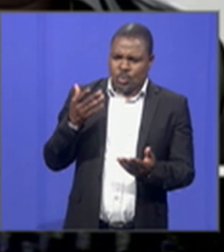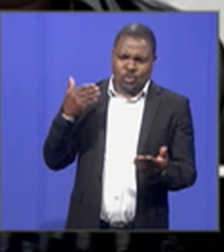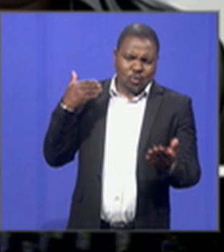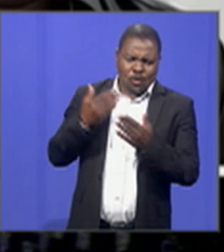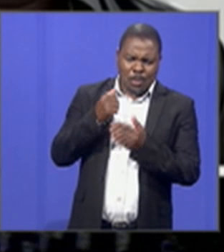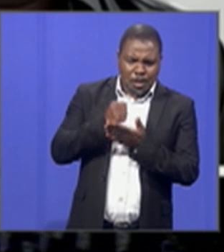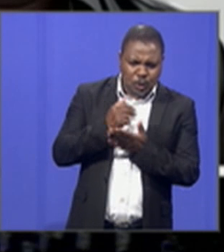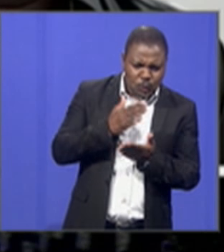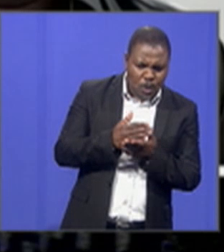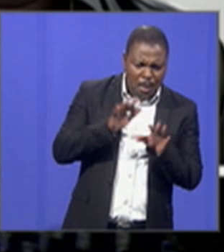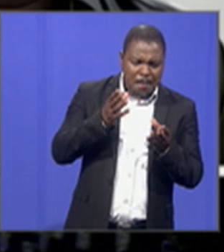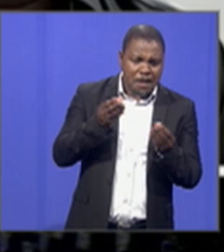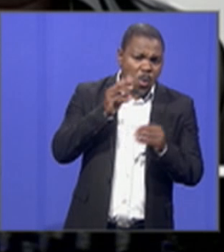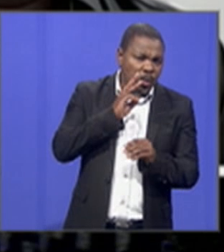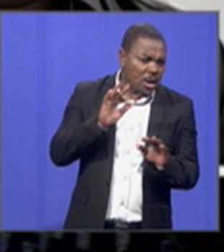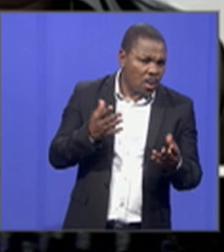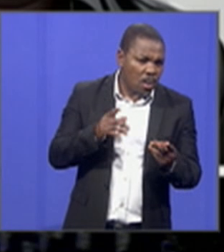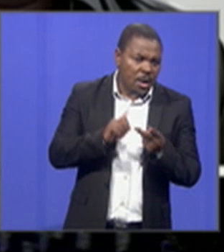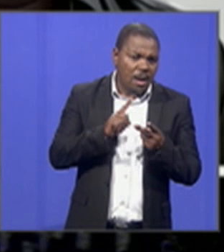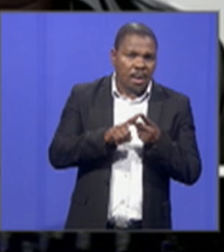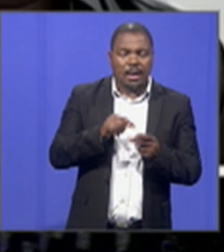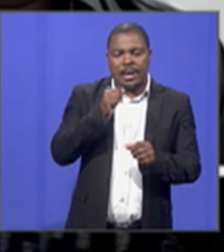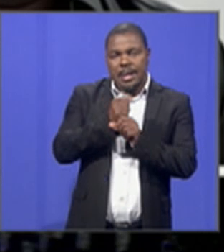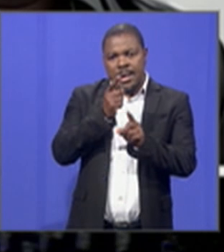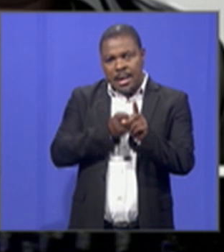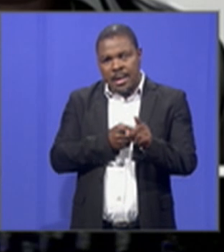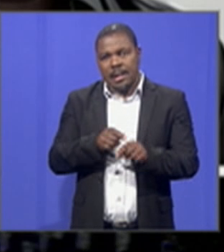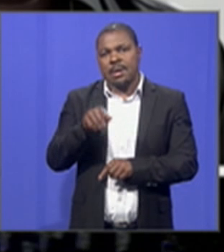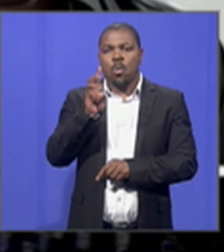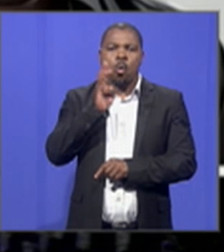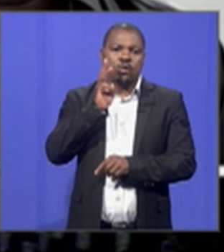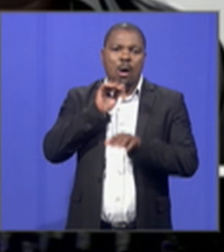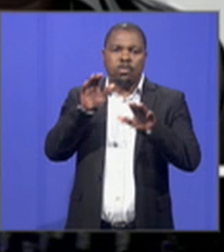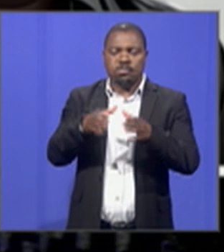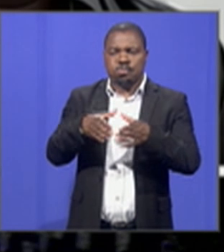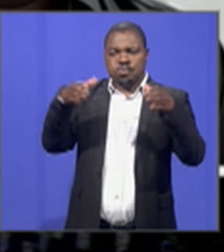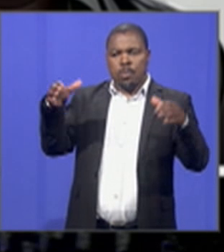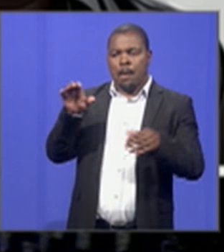ba hwetša metsi kudu re lebeletše projeke ya go swana le ya Giyani bulk water.